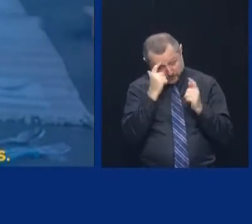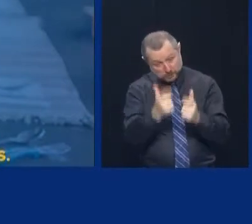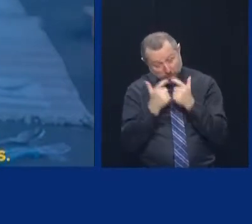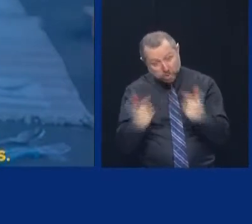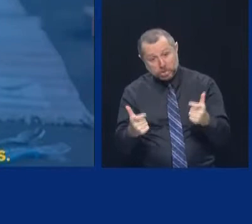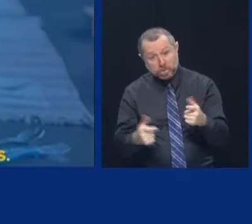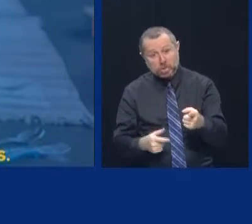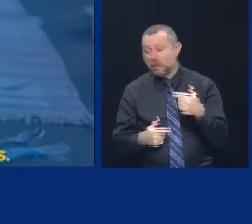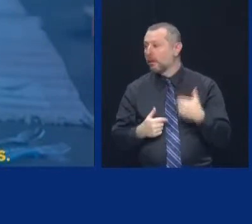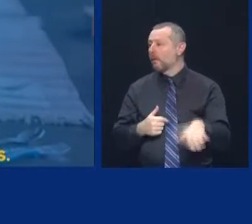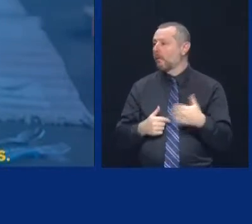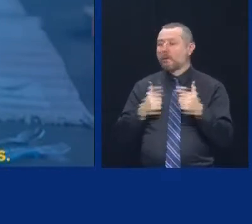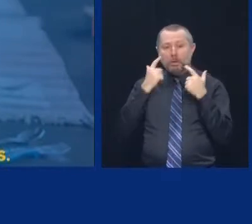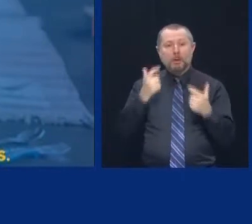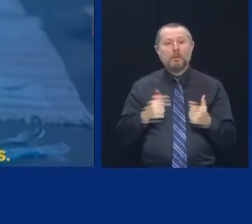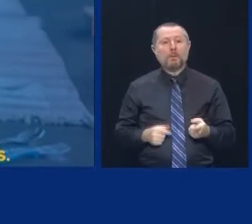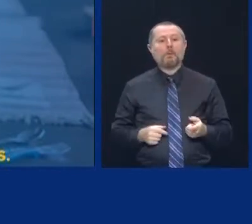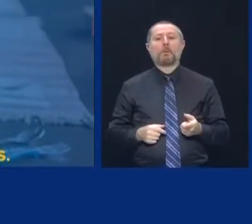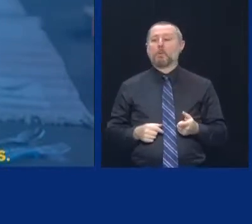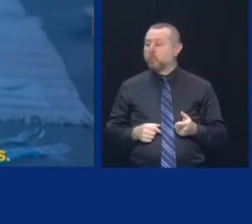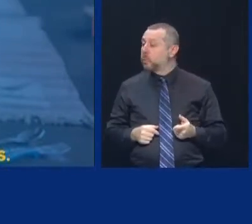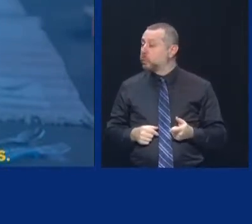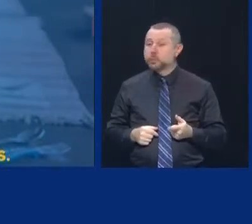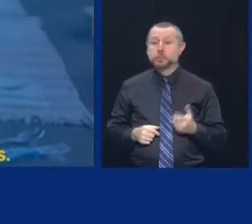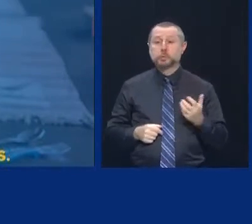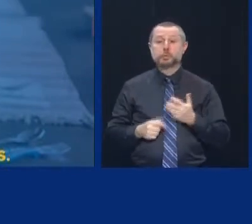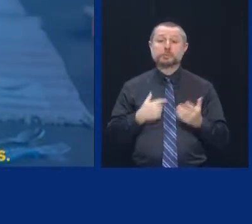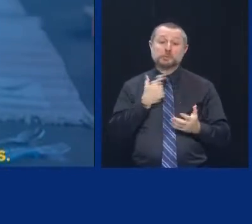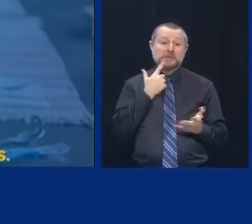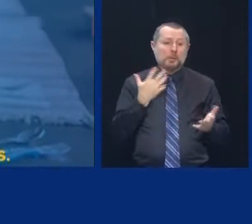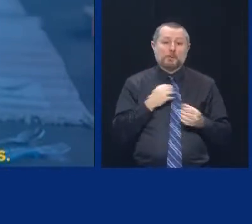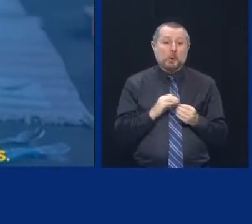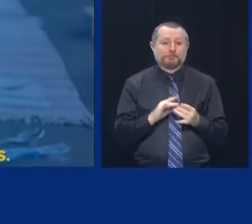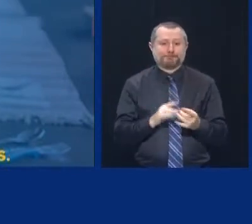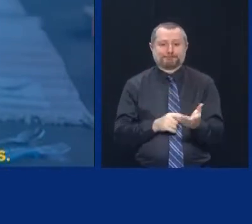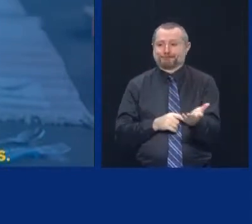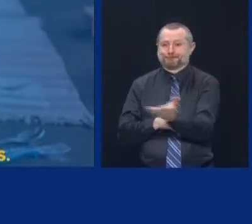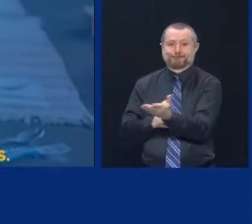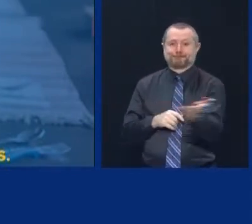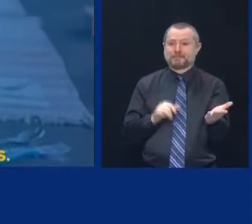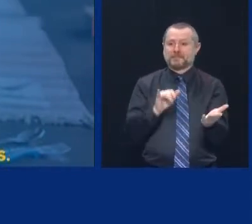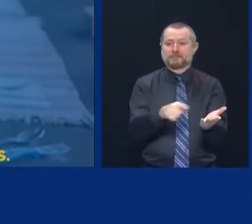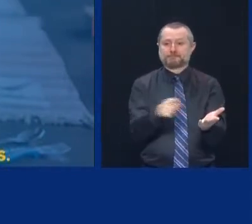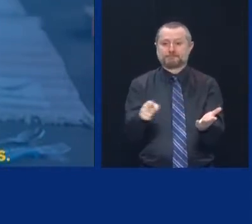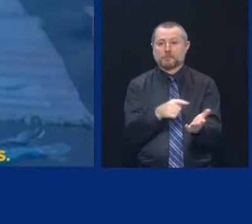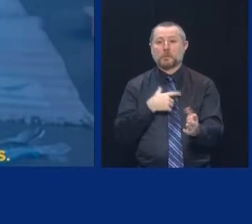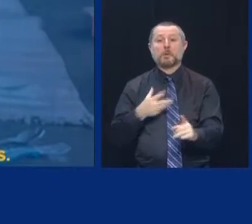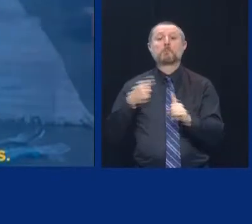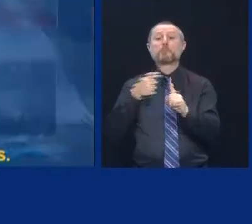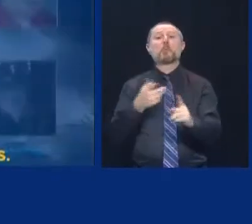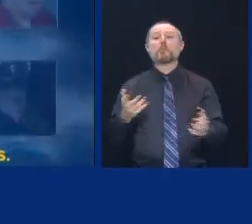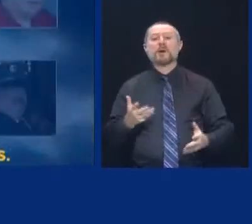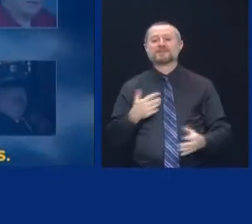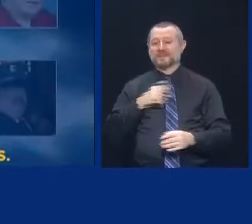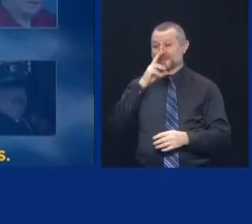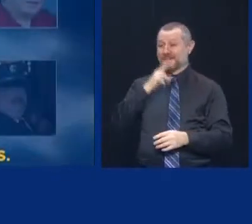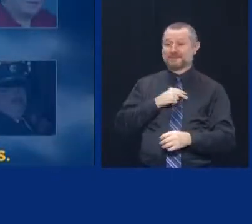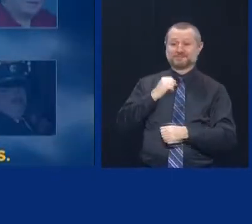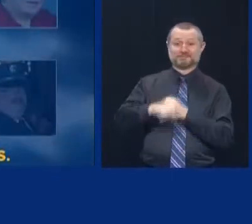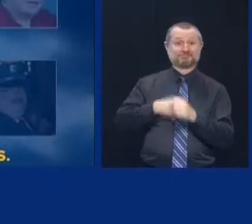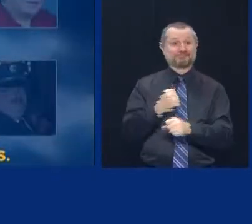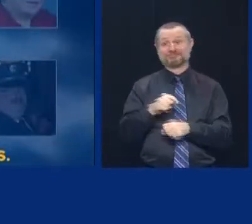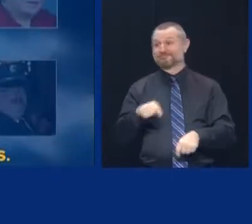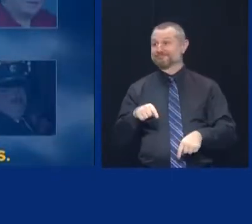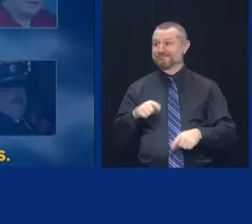So I don't know what to tell you, but I think that this is not a normal Thanksgiving. I think it's a special